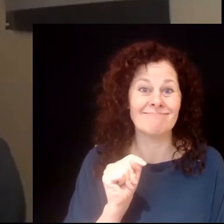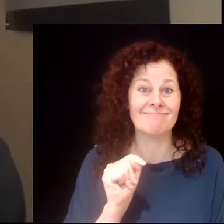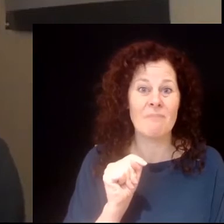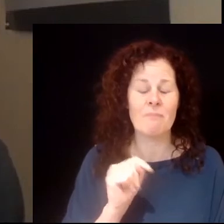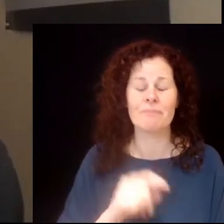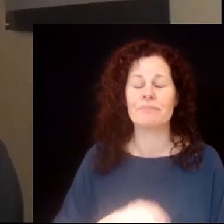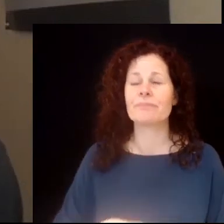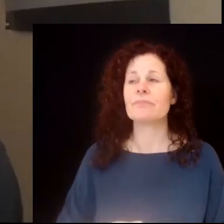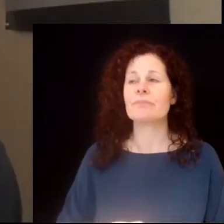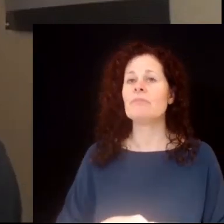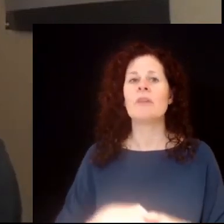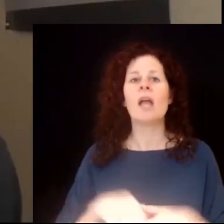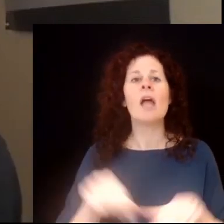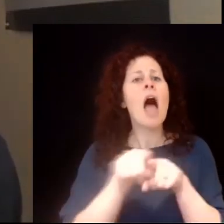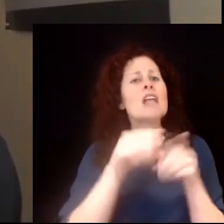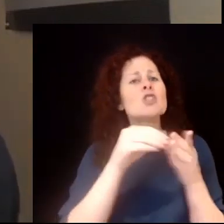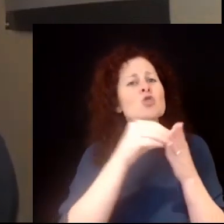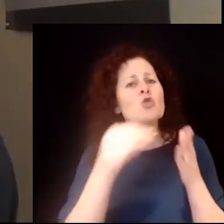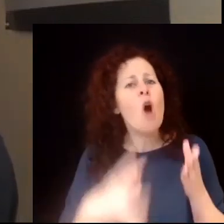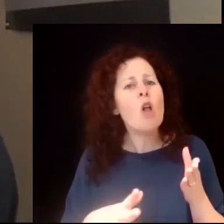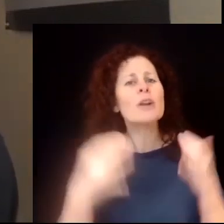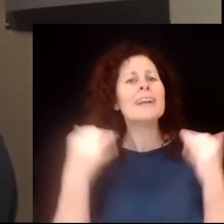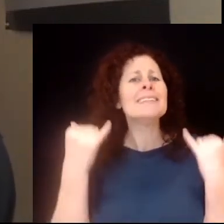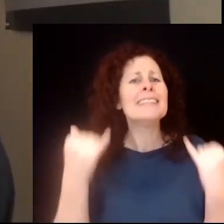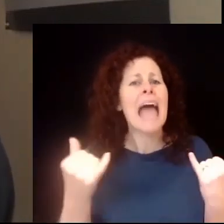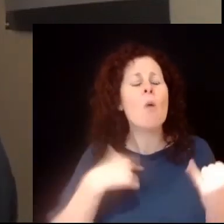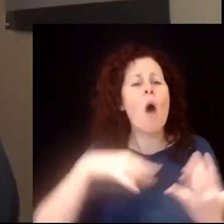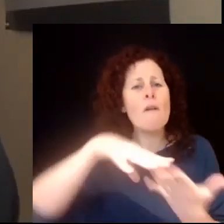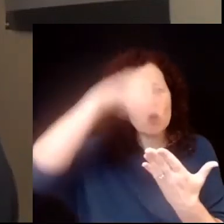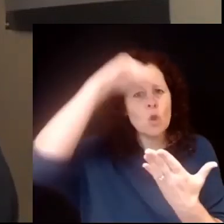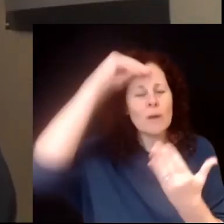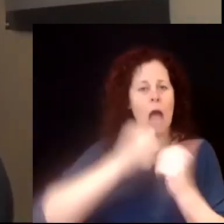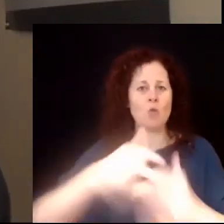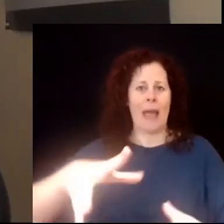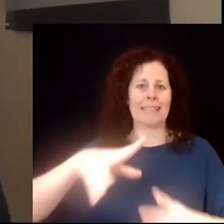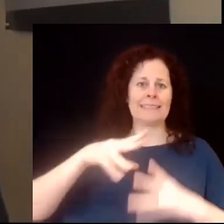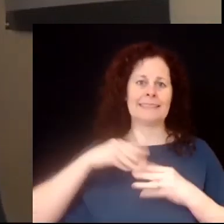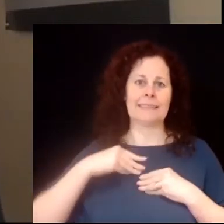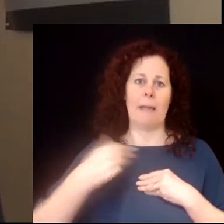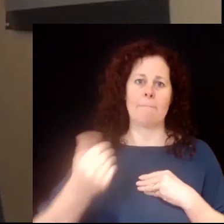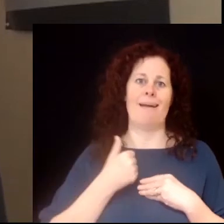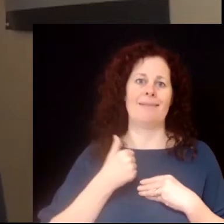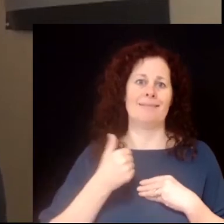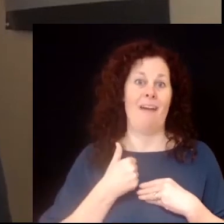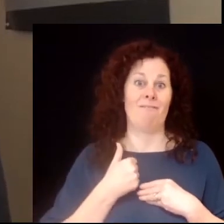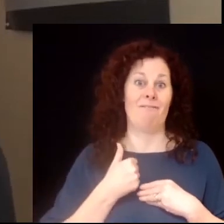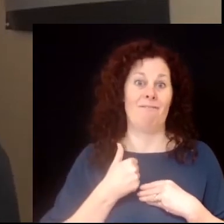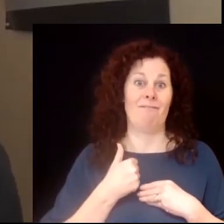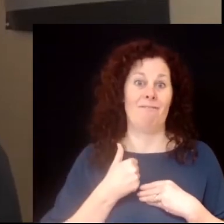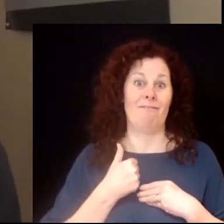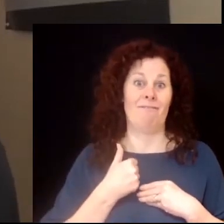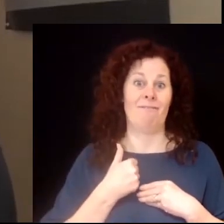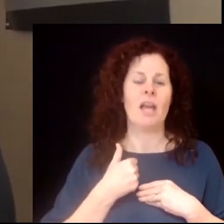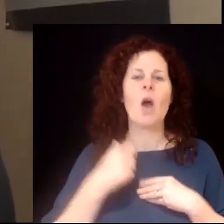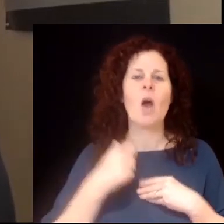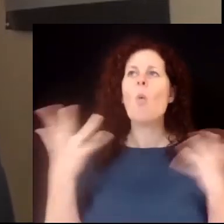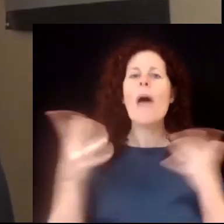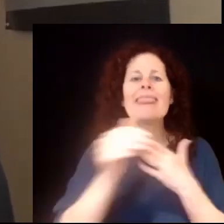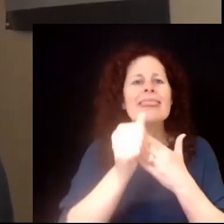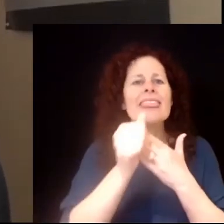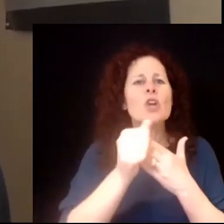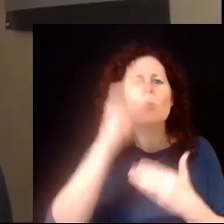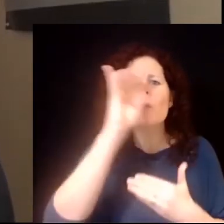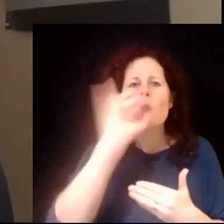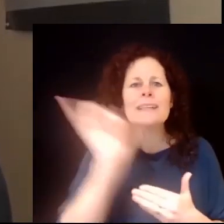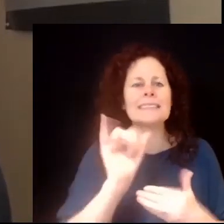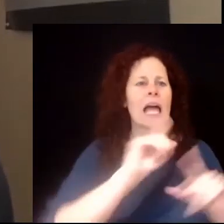true and authentic everybody was. As a scholar, I've learned how to accept myself radically and